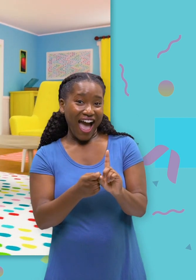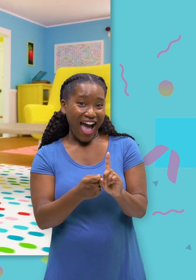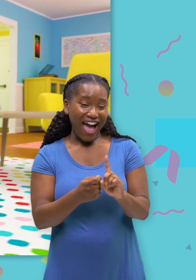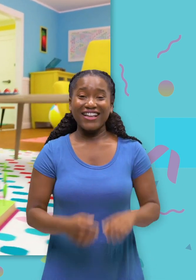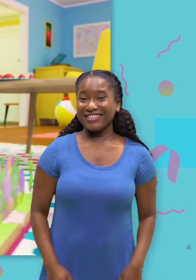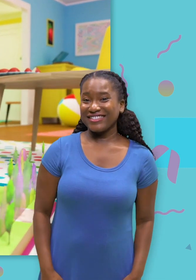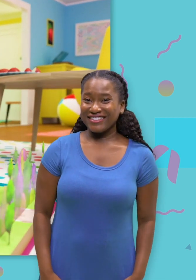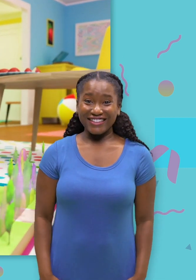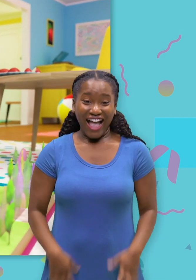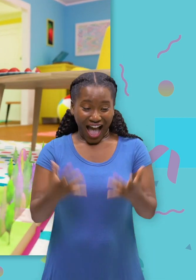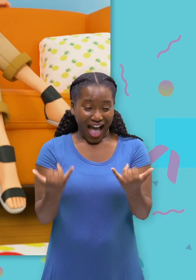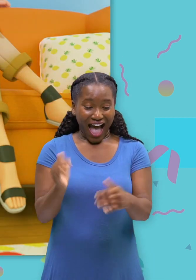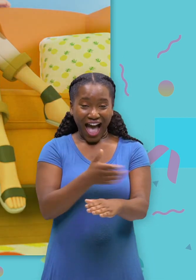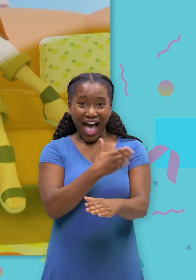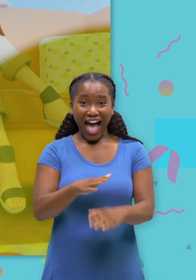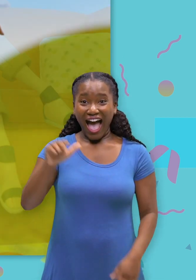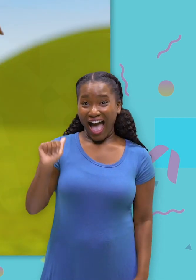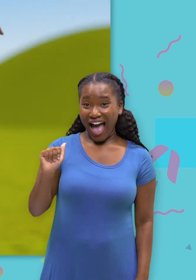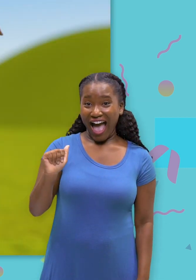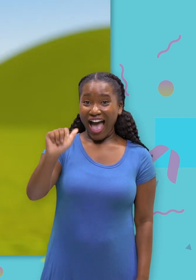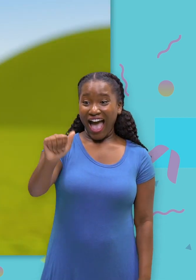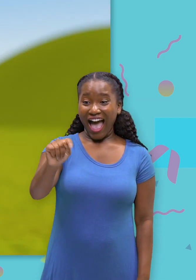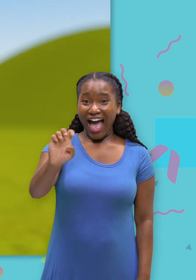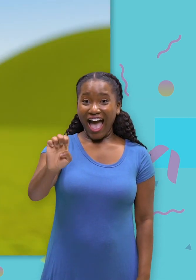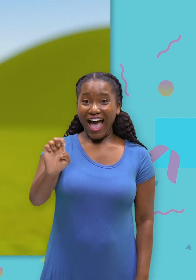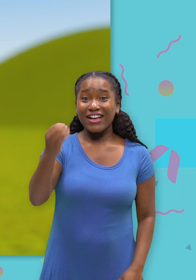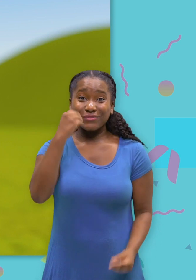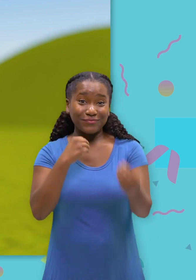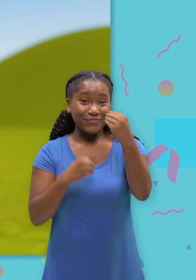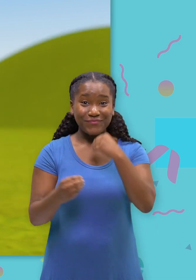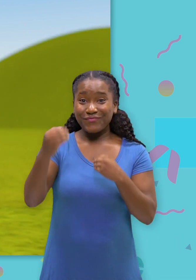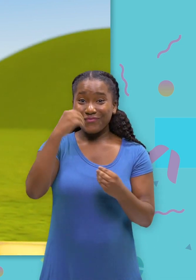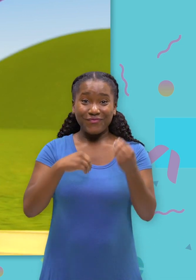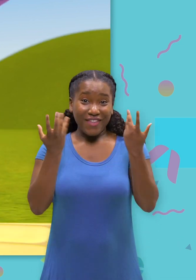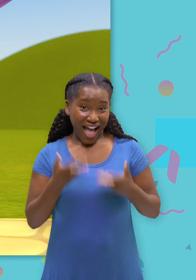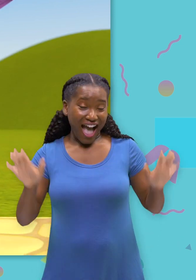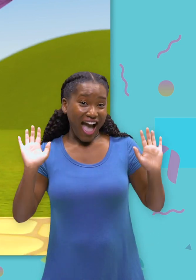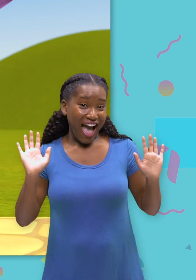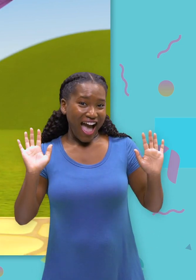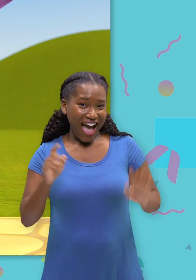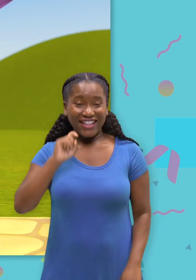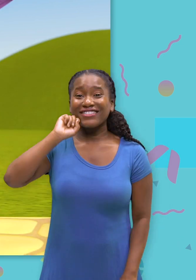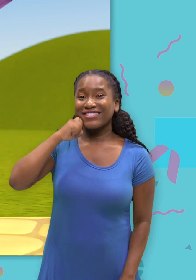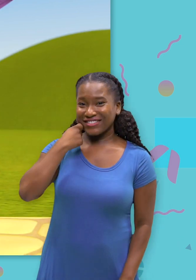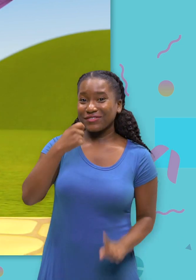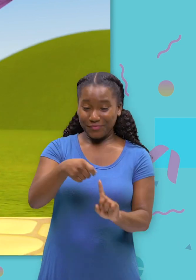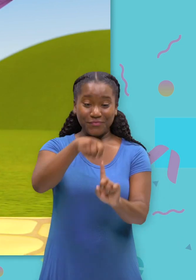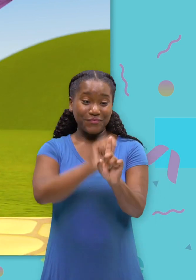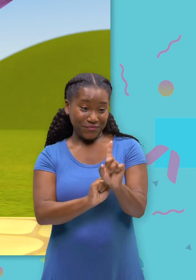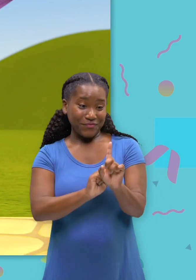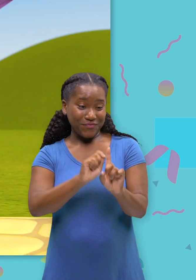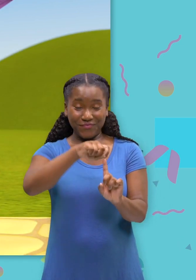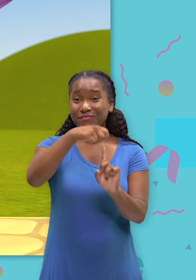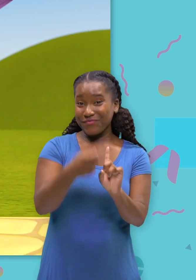and bananas. Now let's sing it with an A. I like to eat, eat,